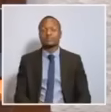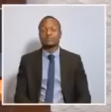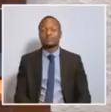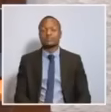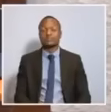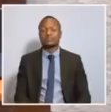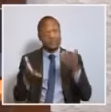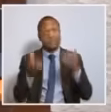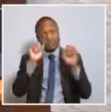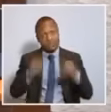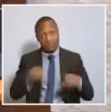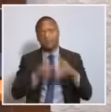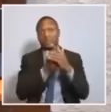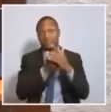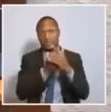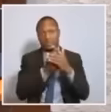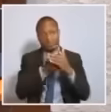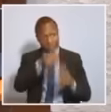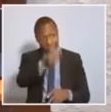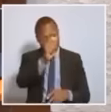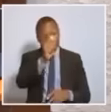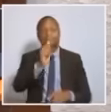Maybe I can start it on you.